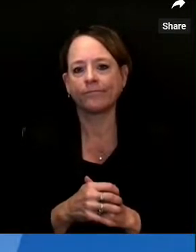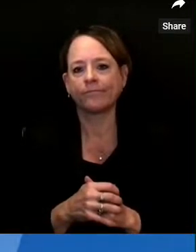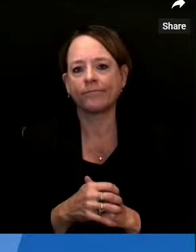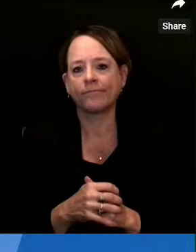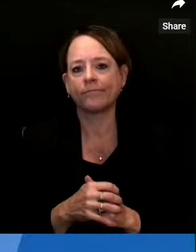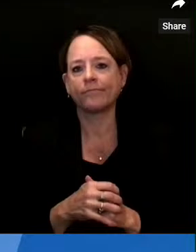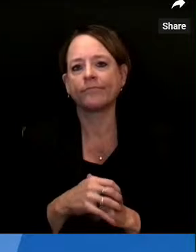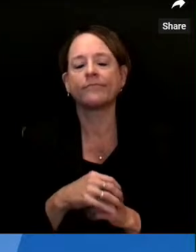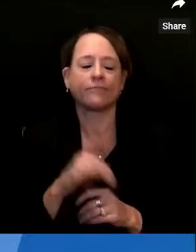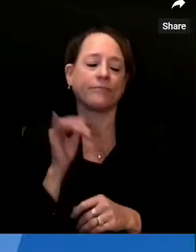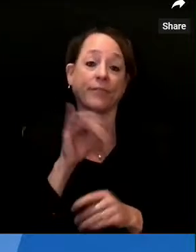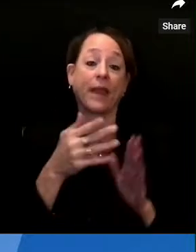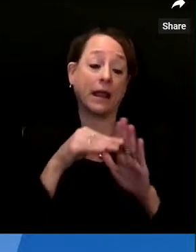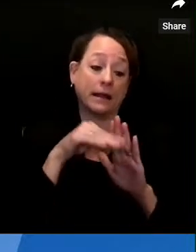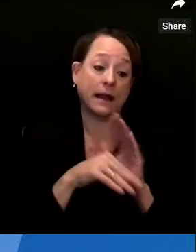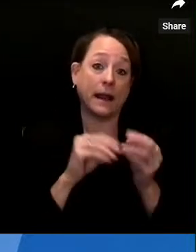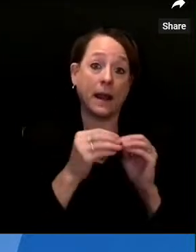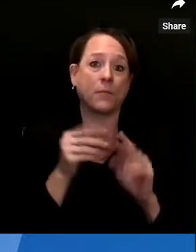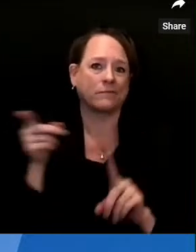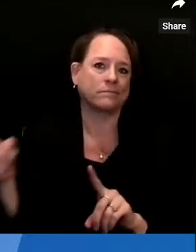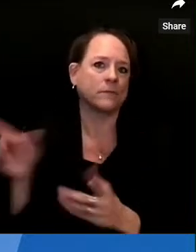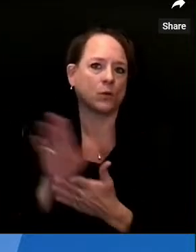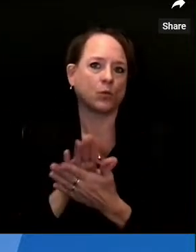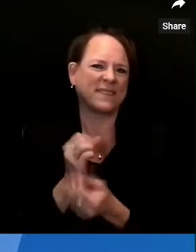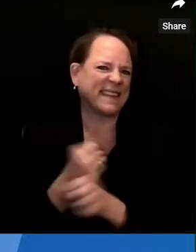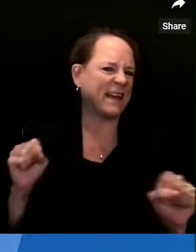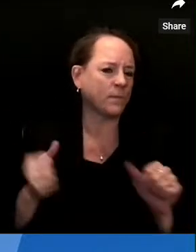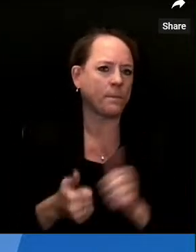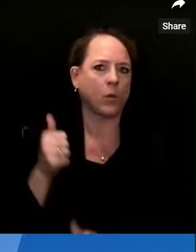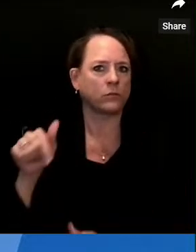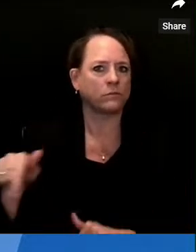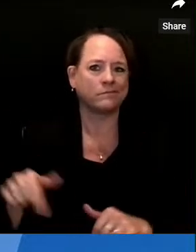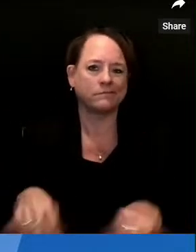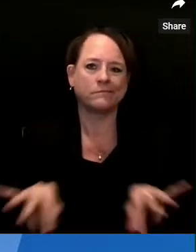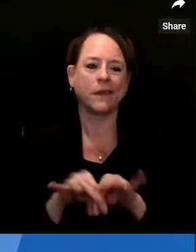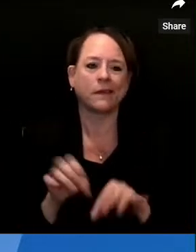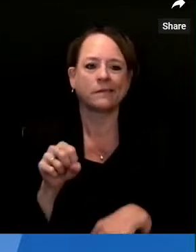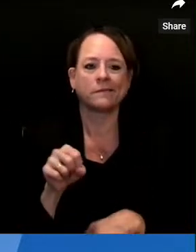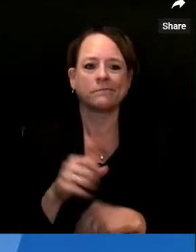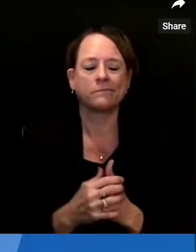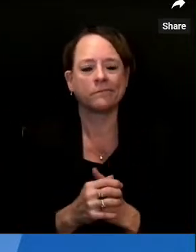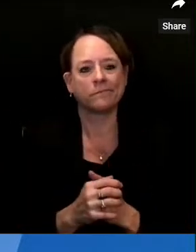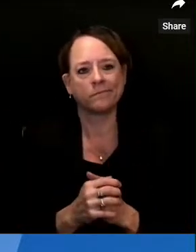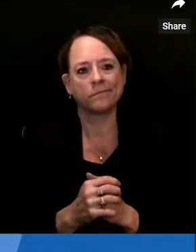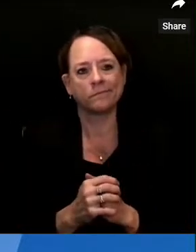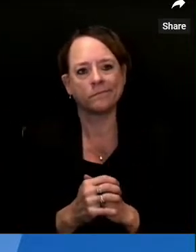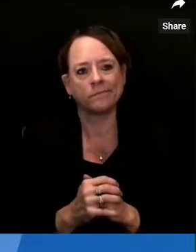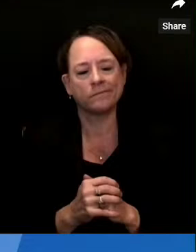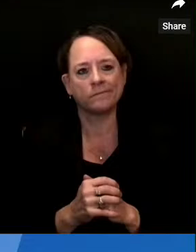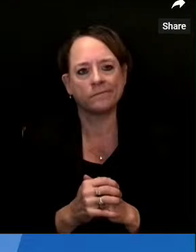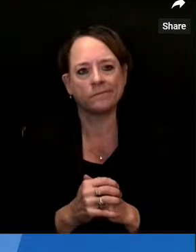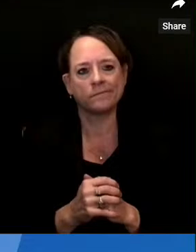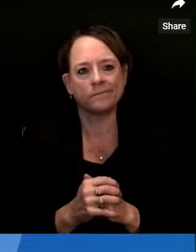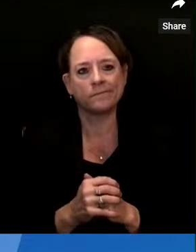Thank you. Now to Emily Haugen from WKBT TV in La Crosse. Emily.